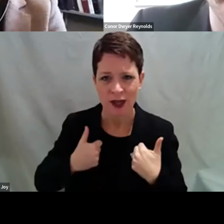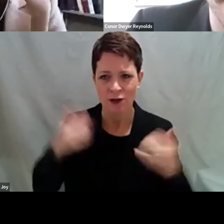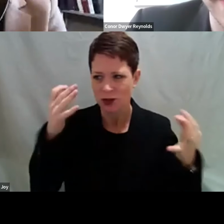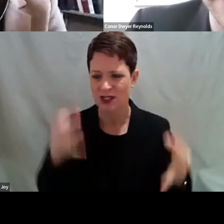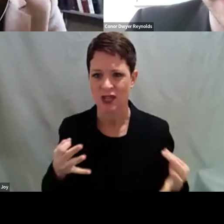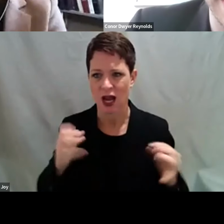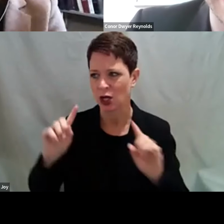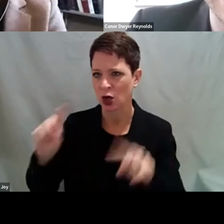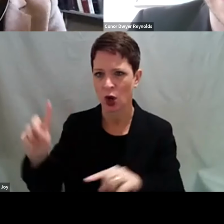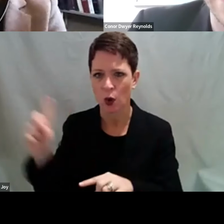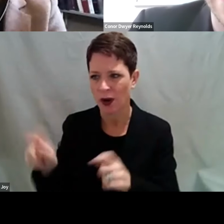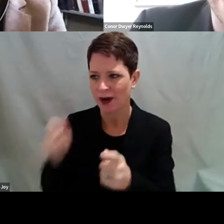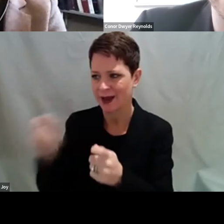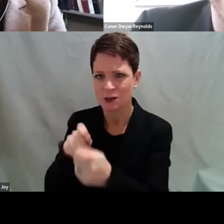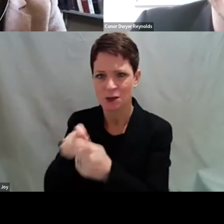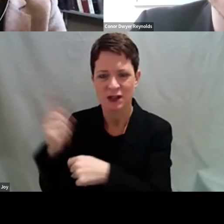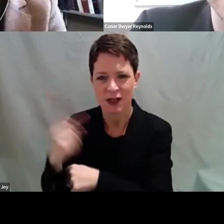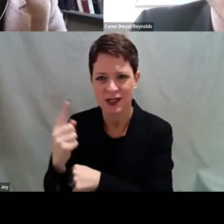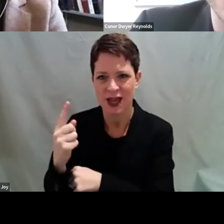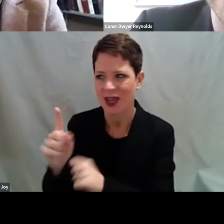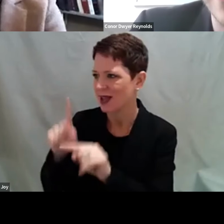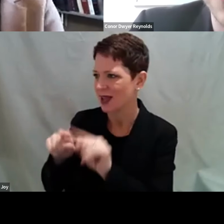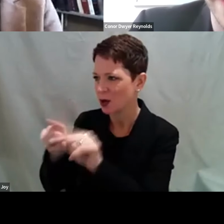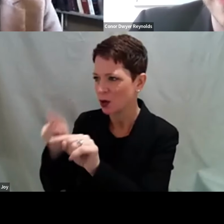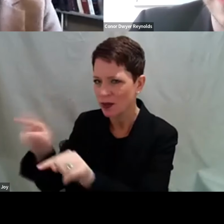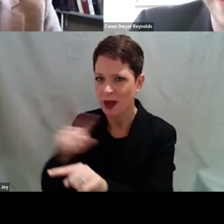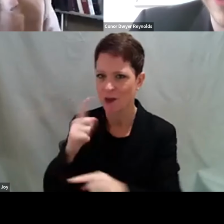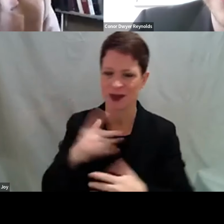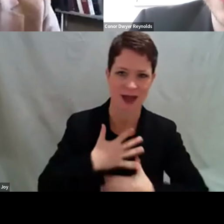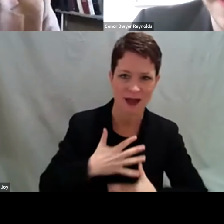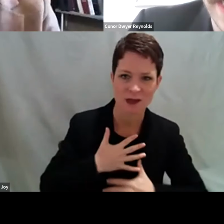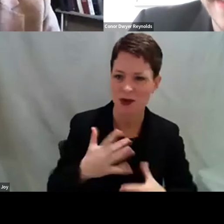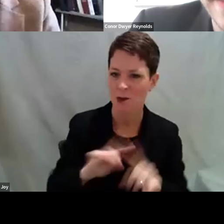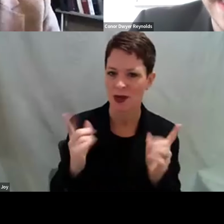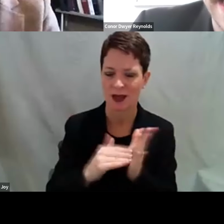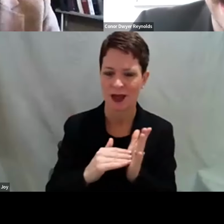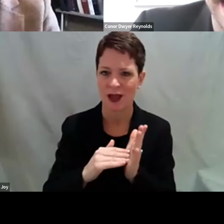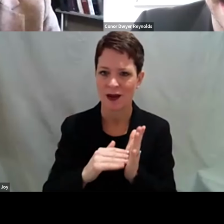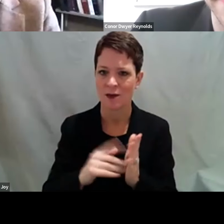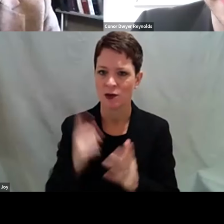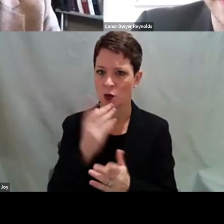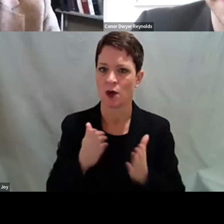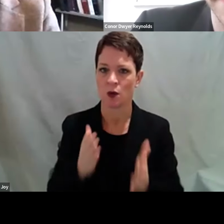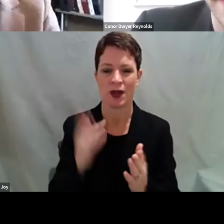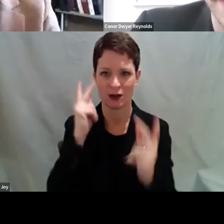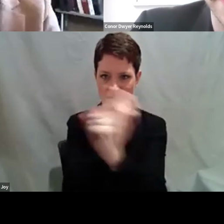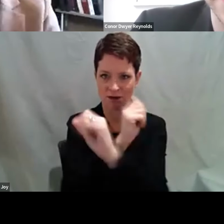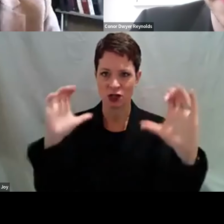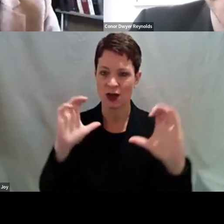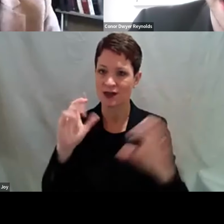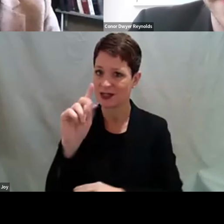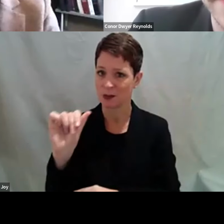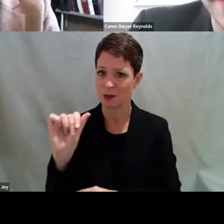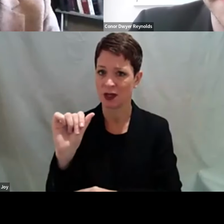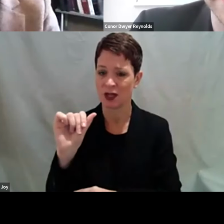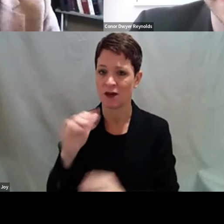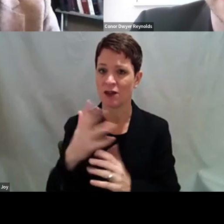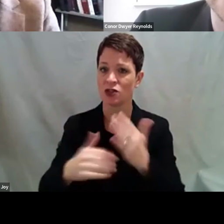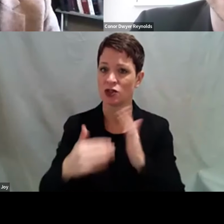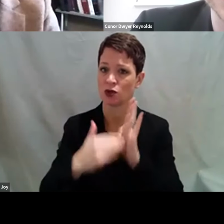can go on a given day. Asthma is one of the best ways to actually visualize the disability, the social model